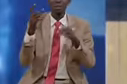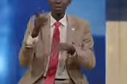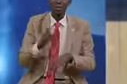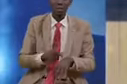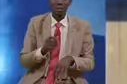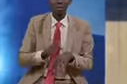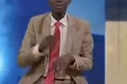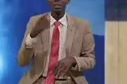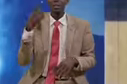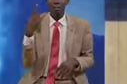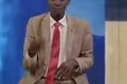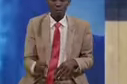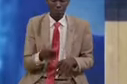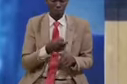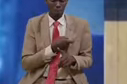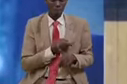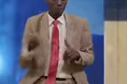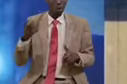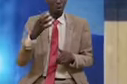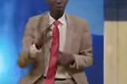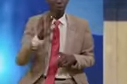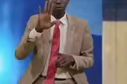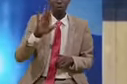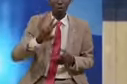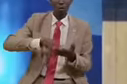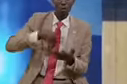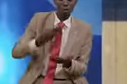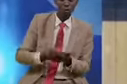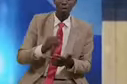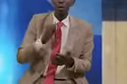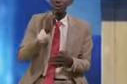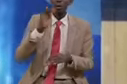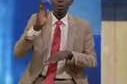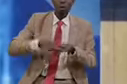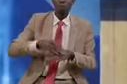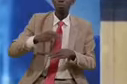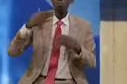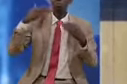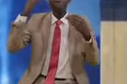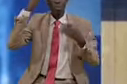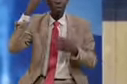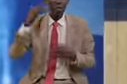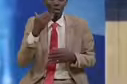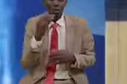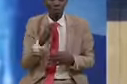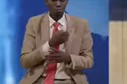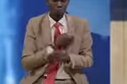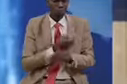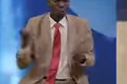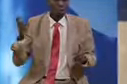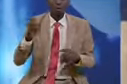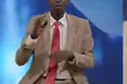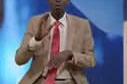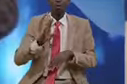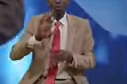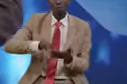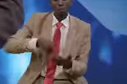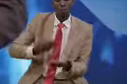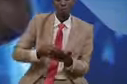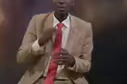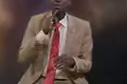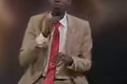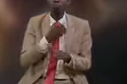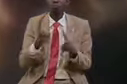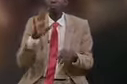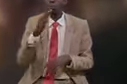the fall is on your forehead. The mark of the fall is on your lips. The mark of the fall is